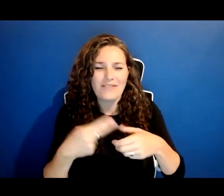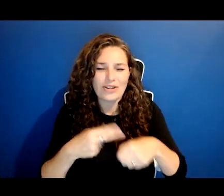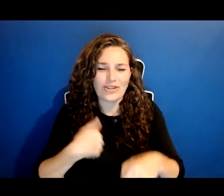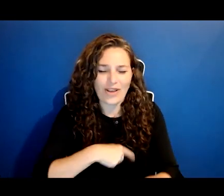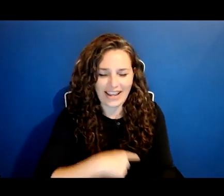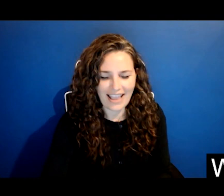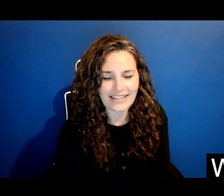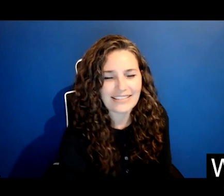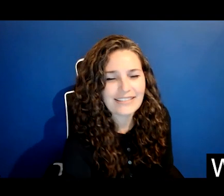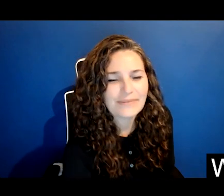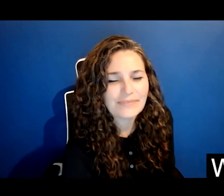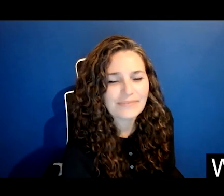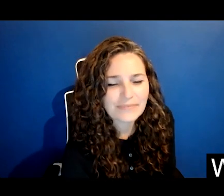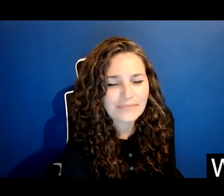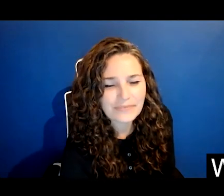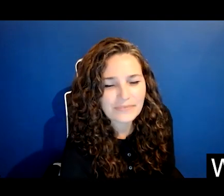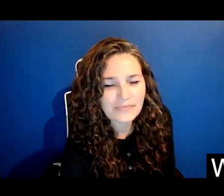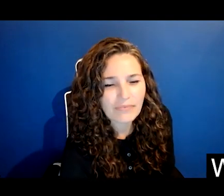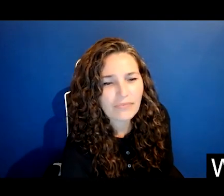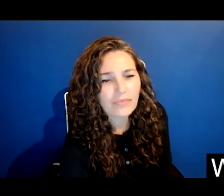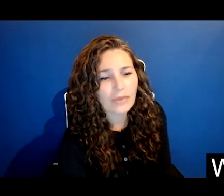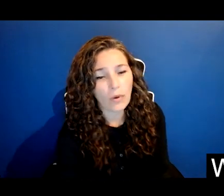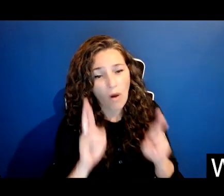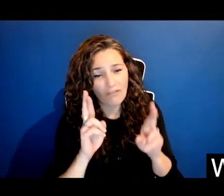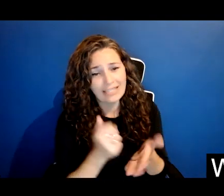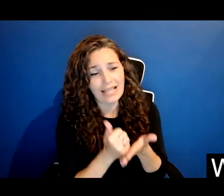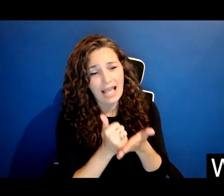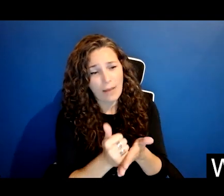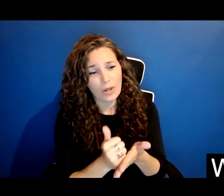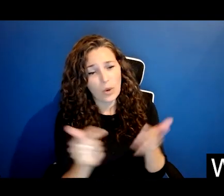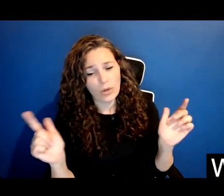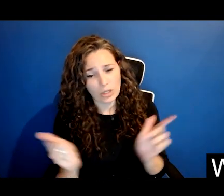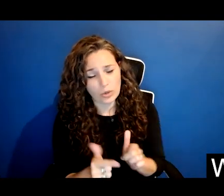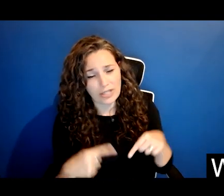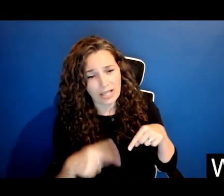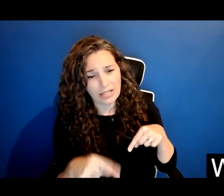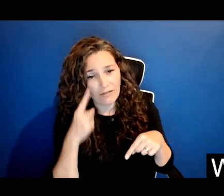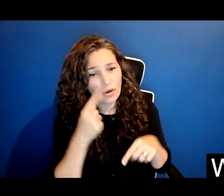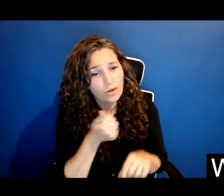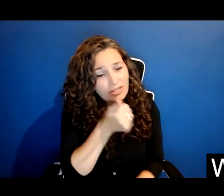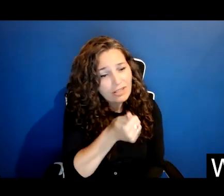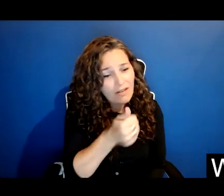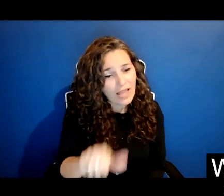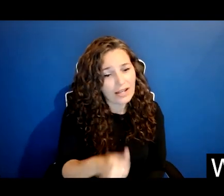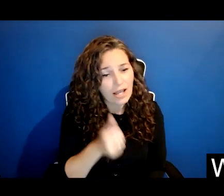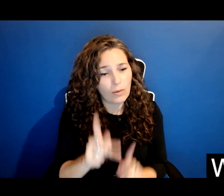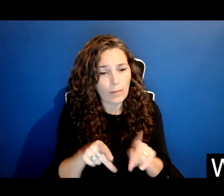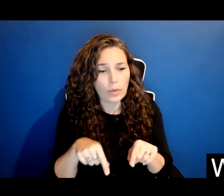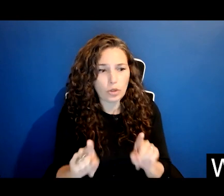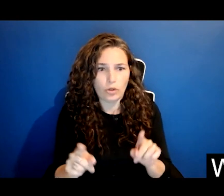joining us. We hope this will help you reduce anxiety in yourself and others during disasters.